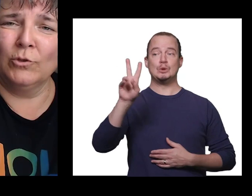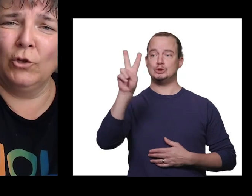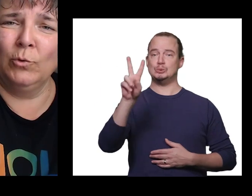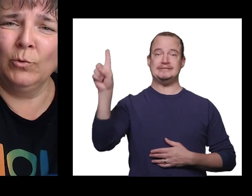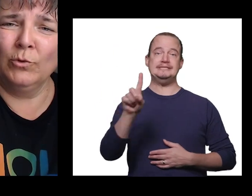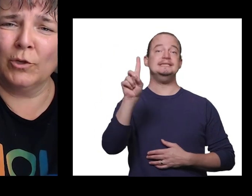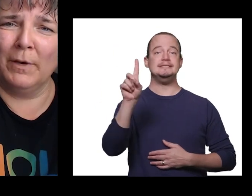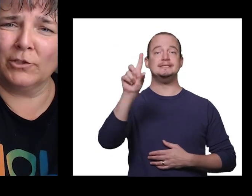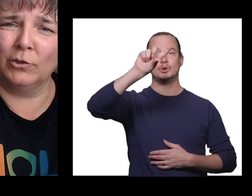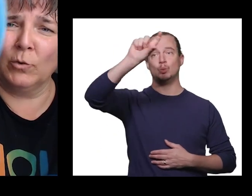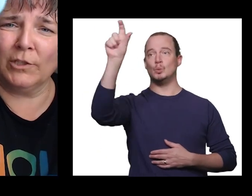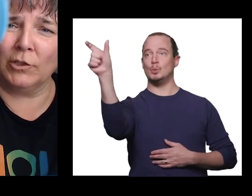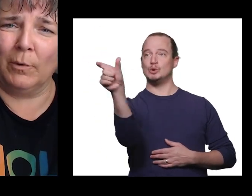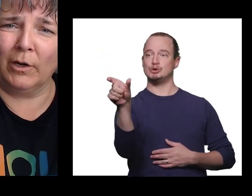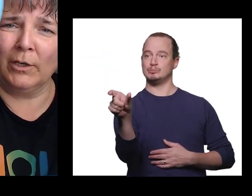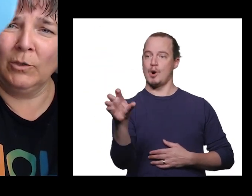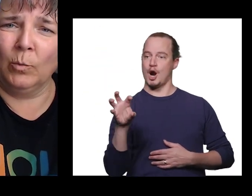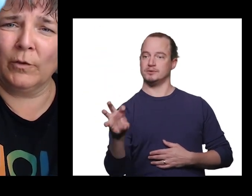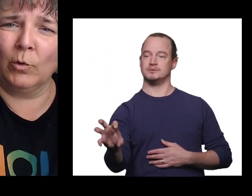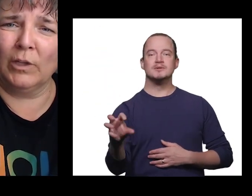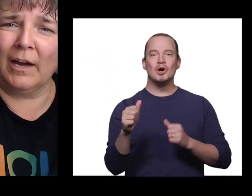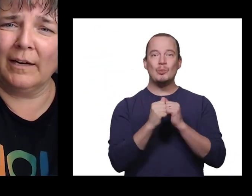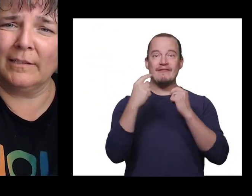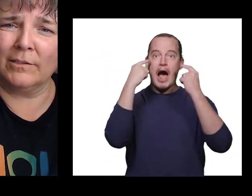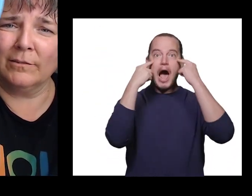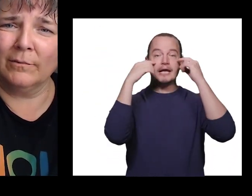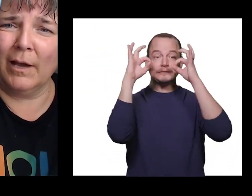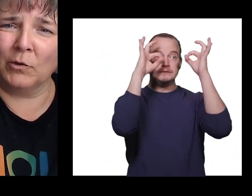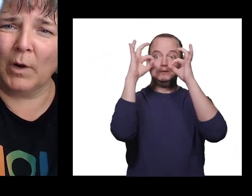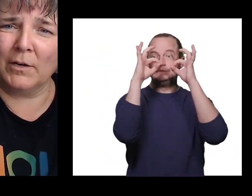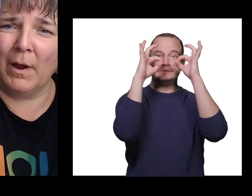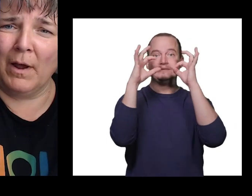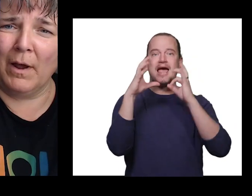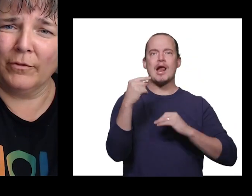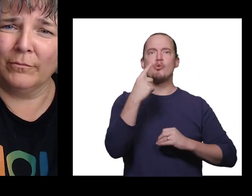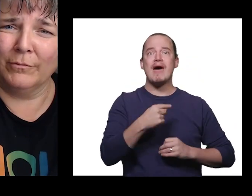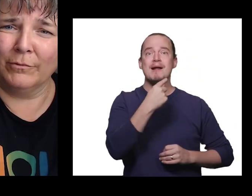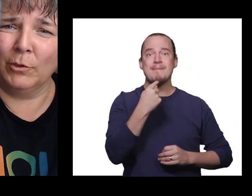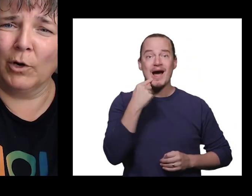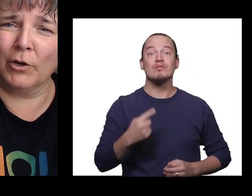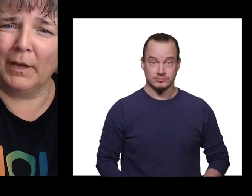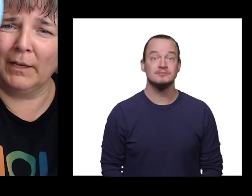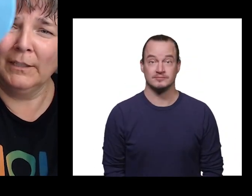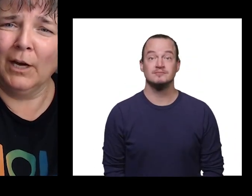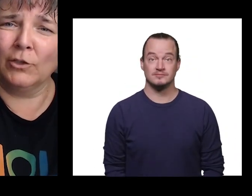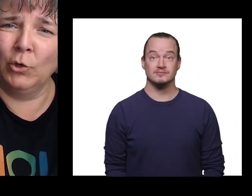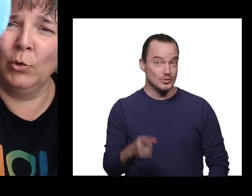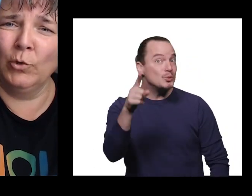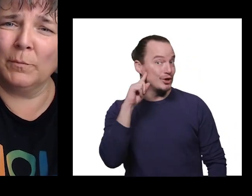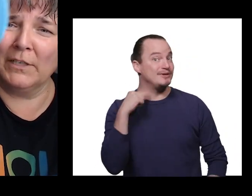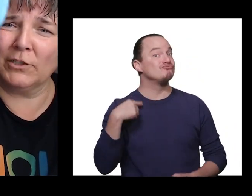blue 2-dimensional question mark with googly eyes and a red mouth. You heard me,